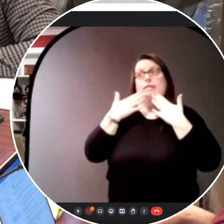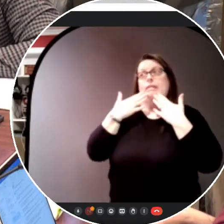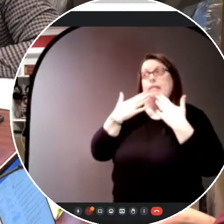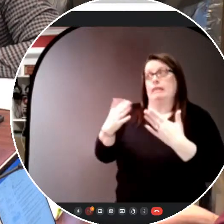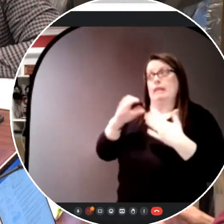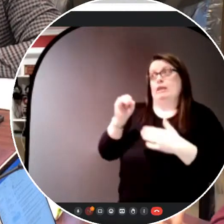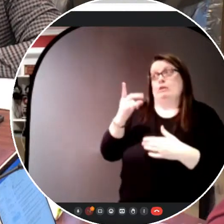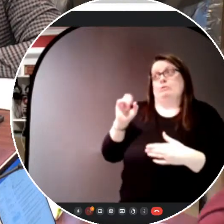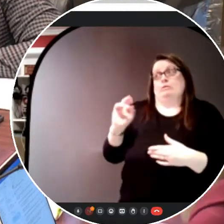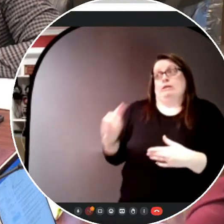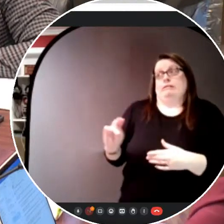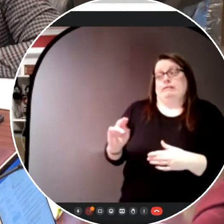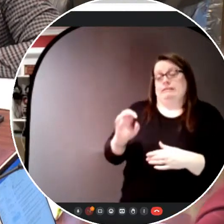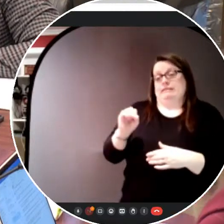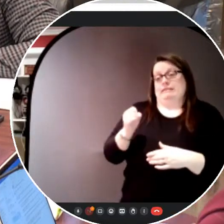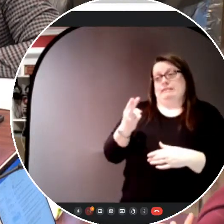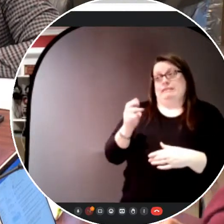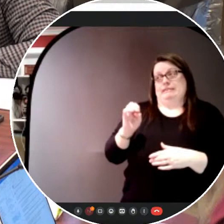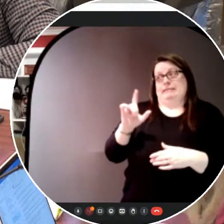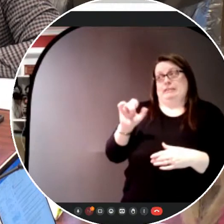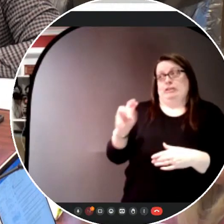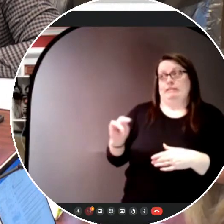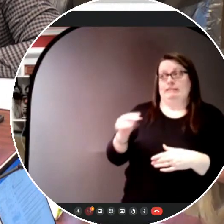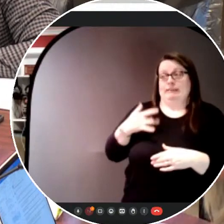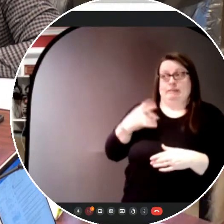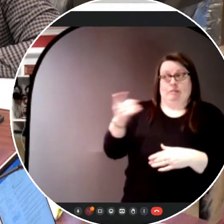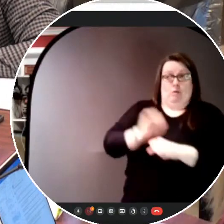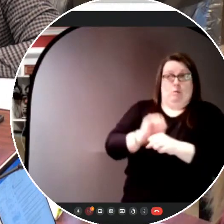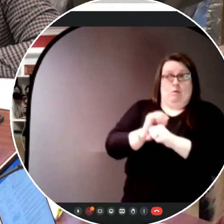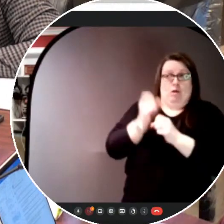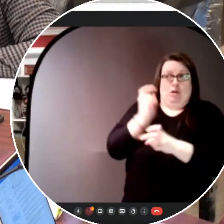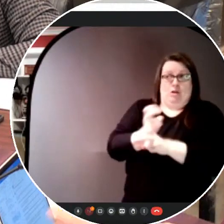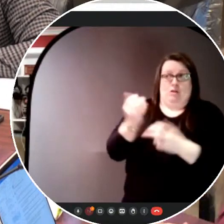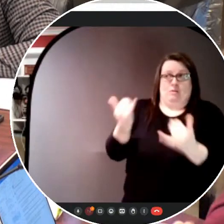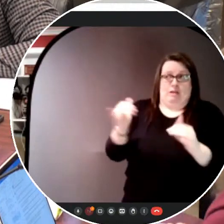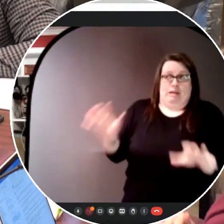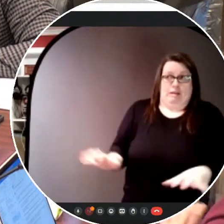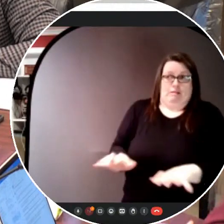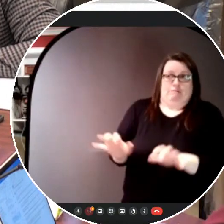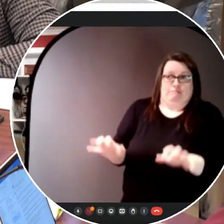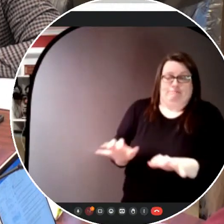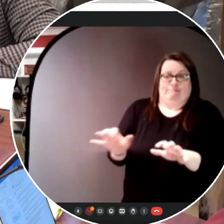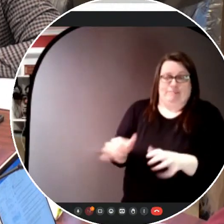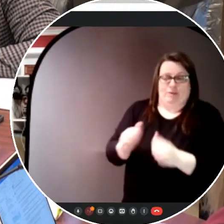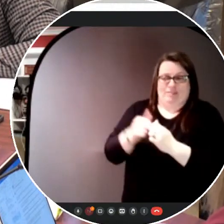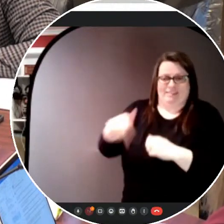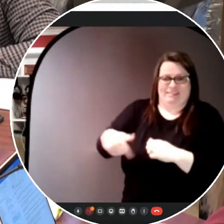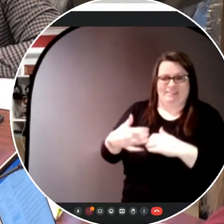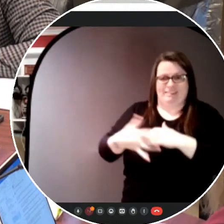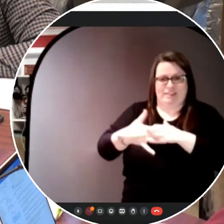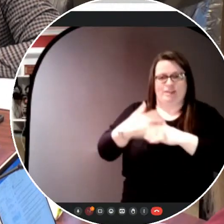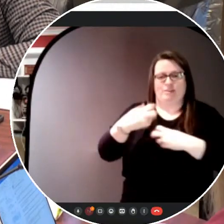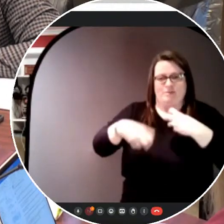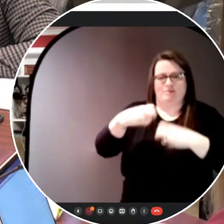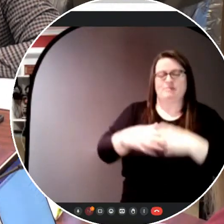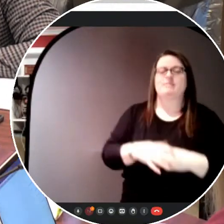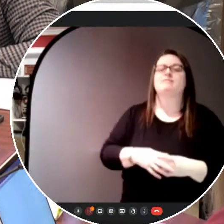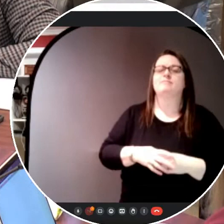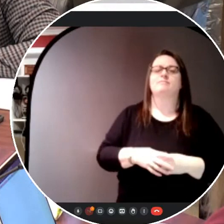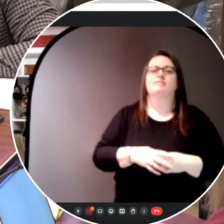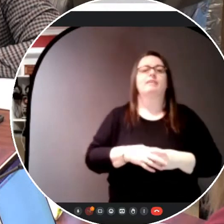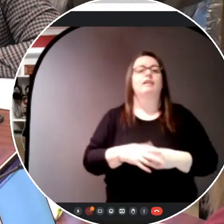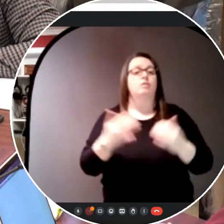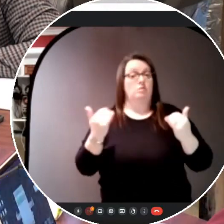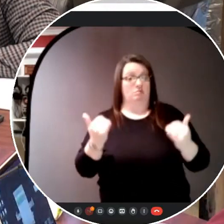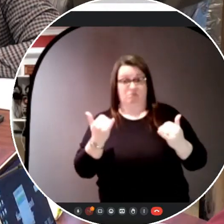who probably sweated pretty hard for a while there. At this time, I'm going to call for, unless there's anything